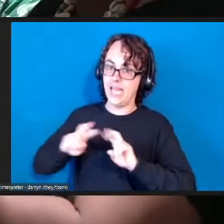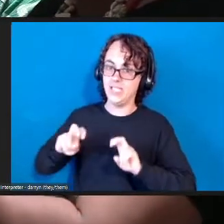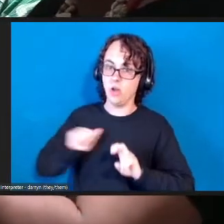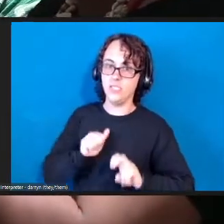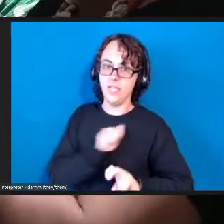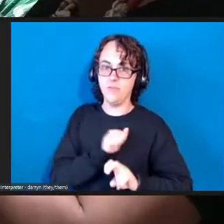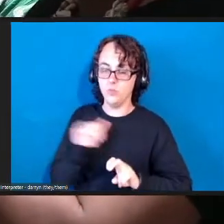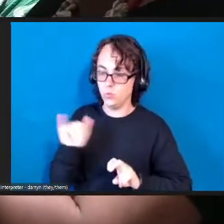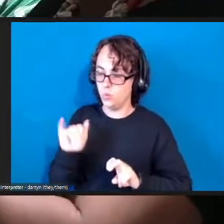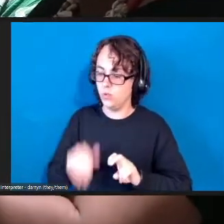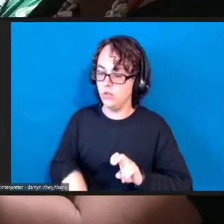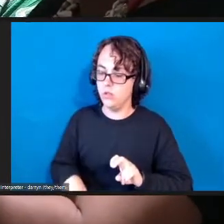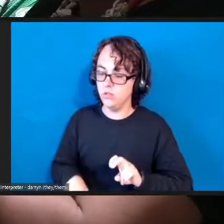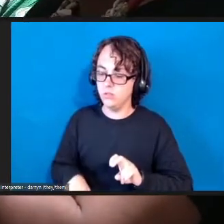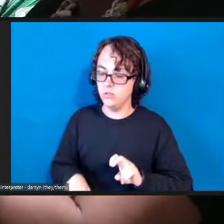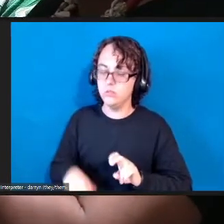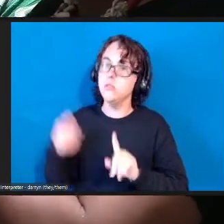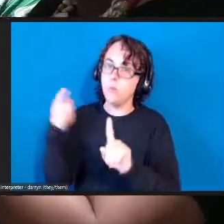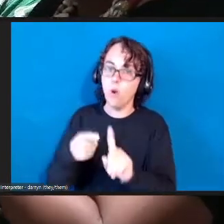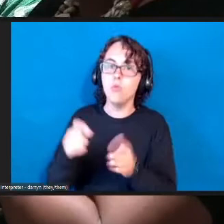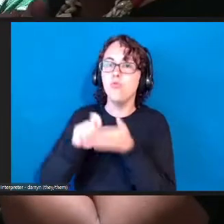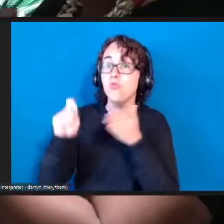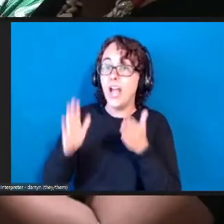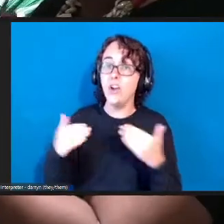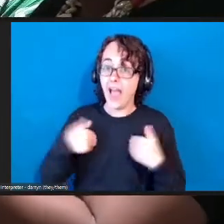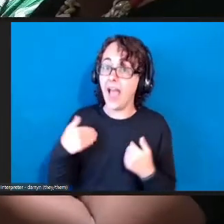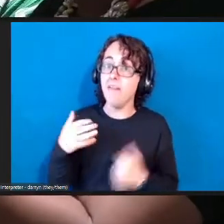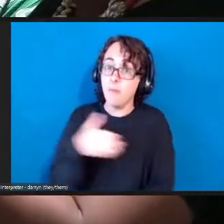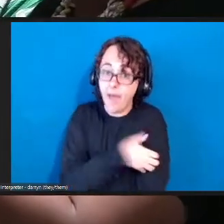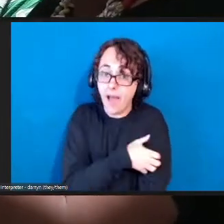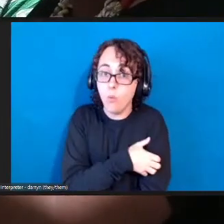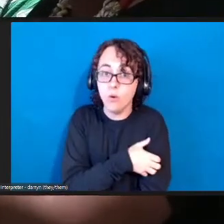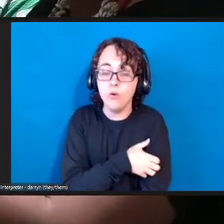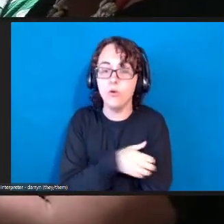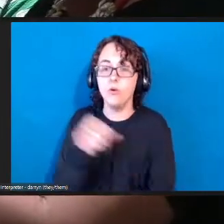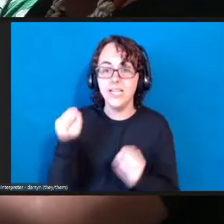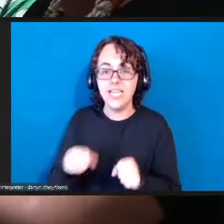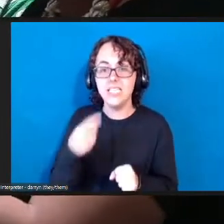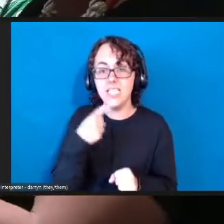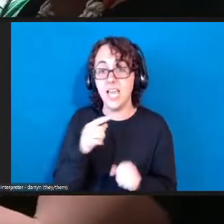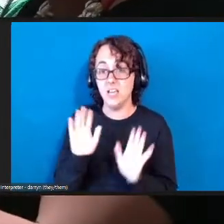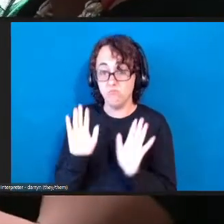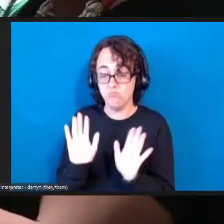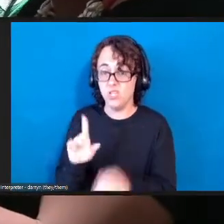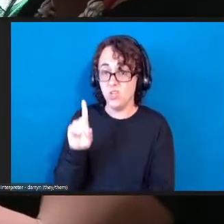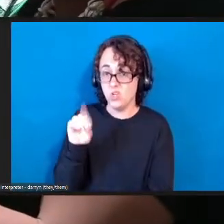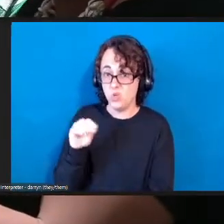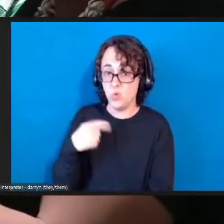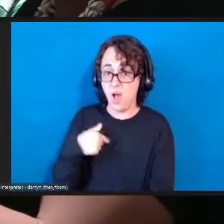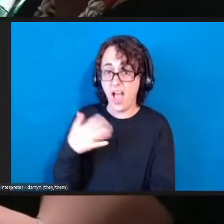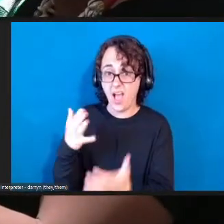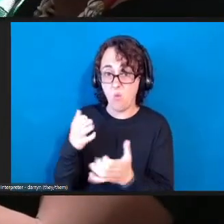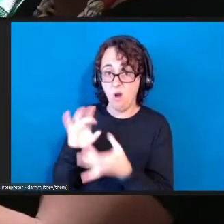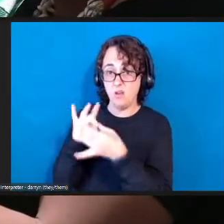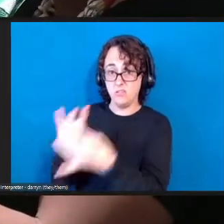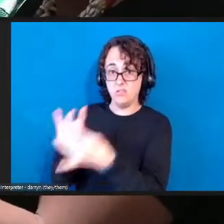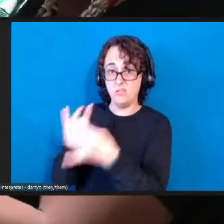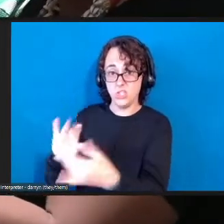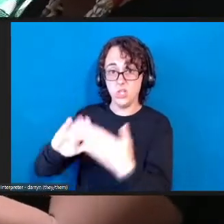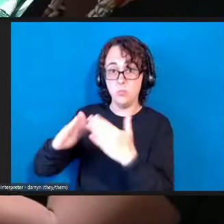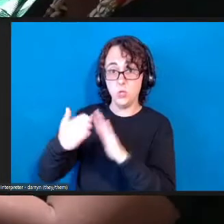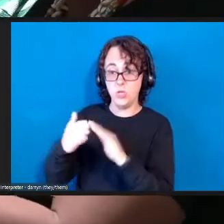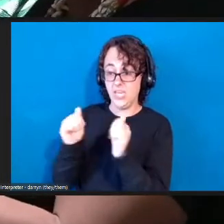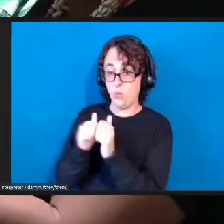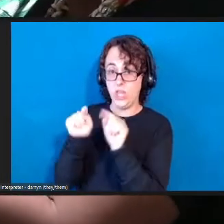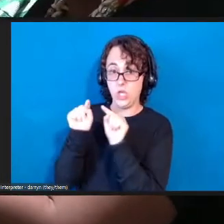Writers also hold the power to say, do I want to be in community with you? Yes. Mm-hmm. Yes. Yeah.